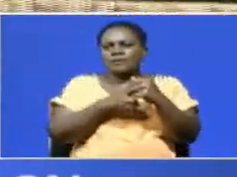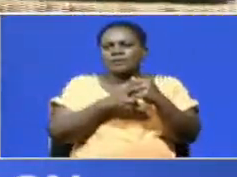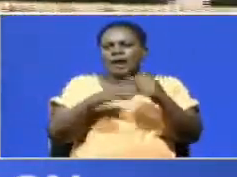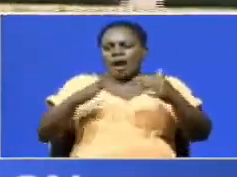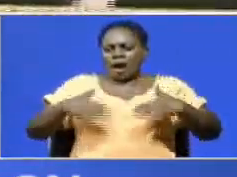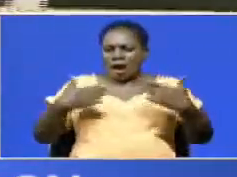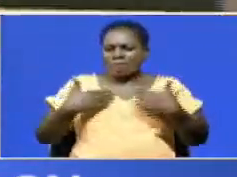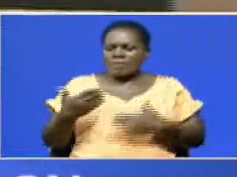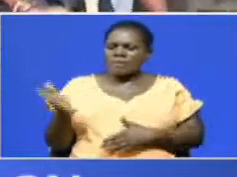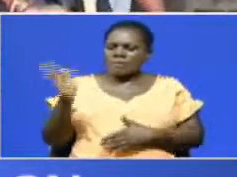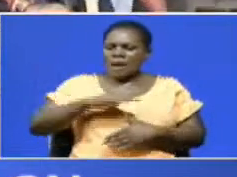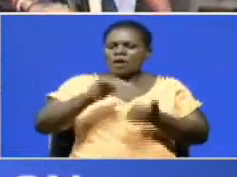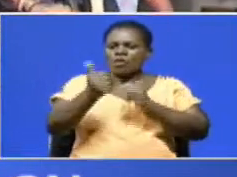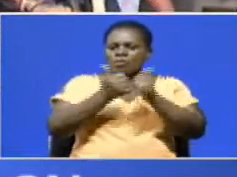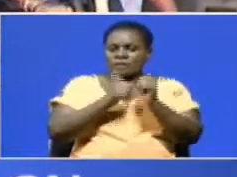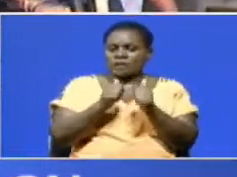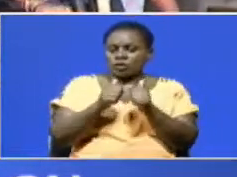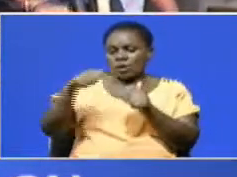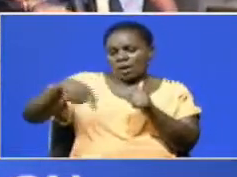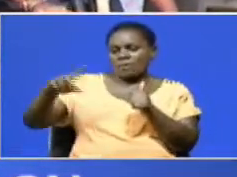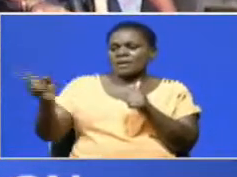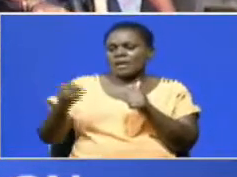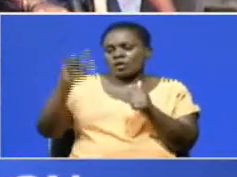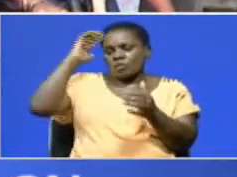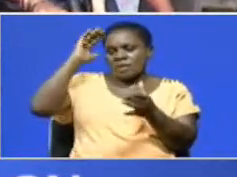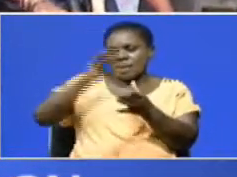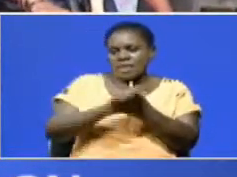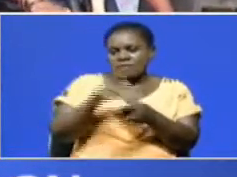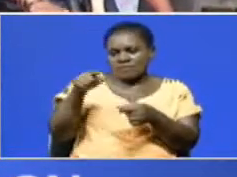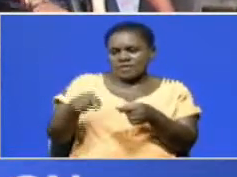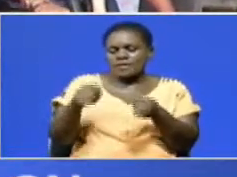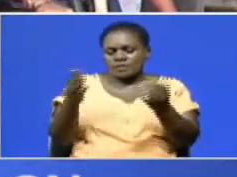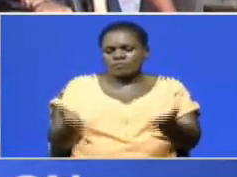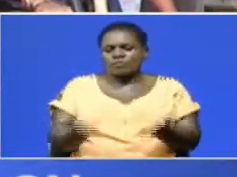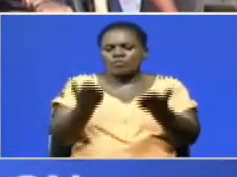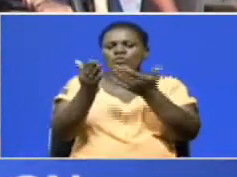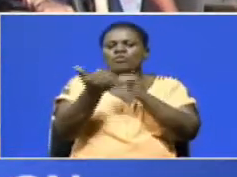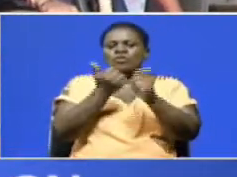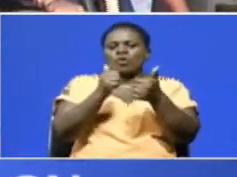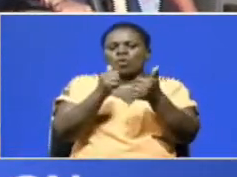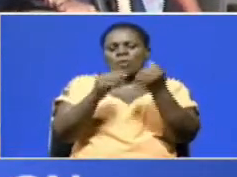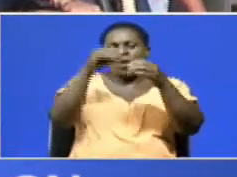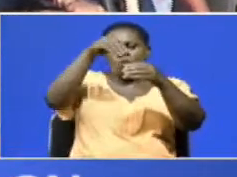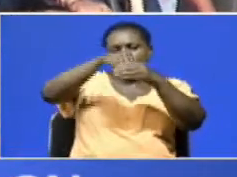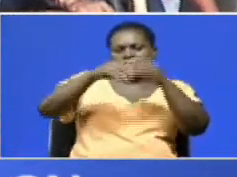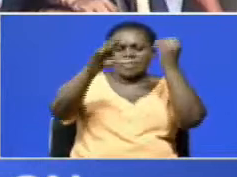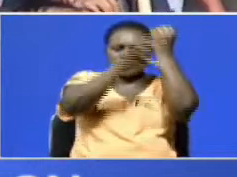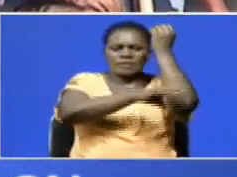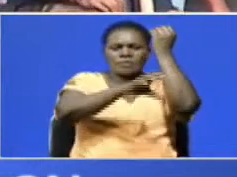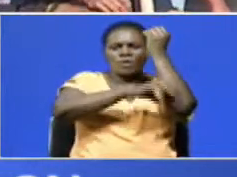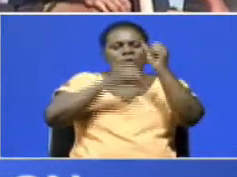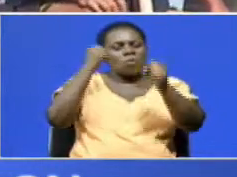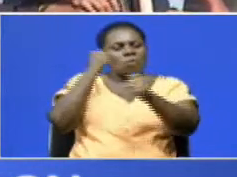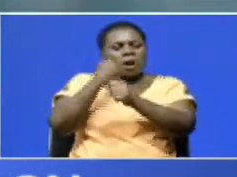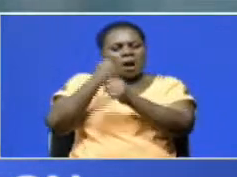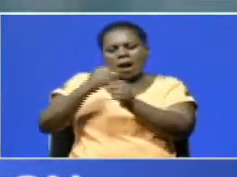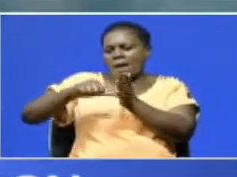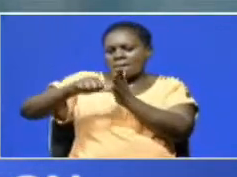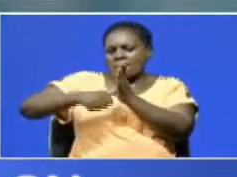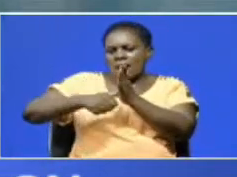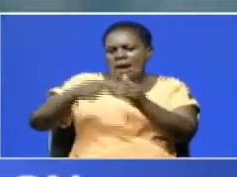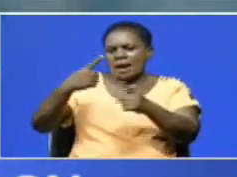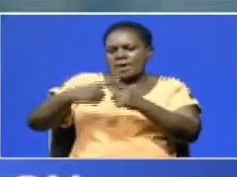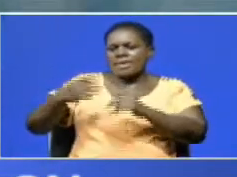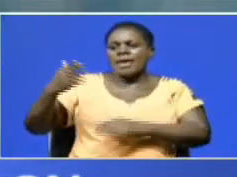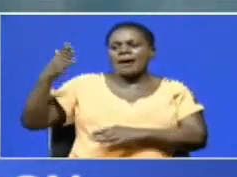of the ITF J4 Tour at Nairobi and believes this will improve the sport in the country. I really worked hard last